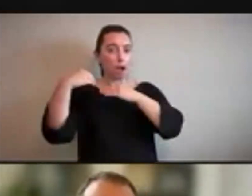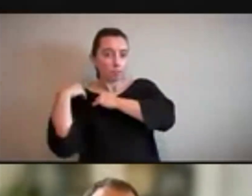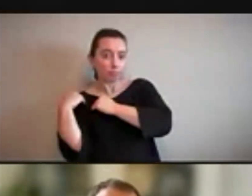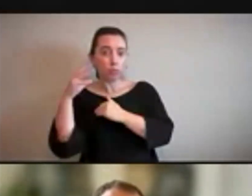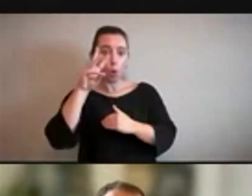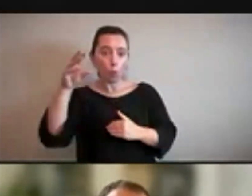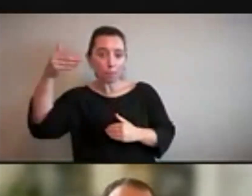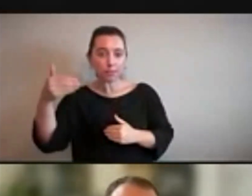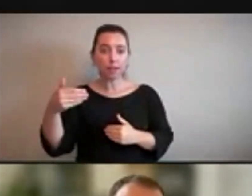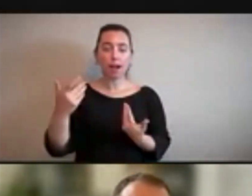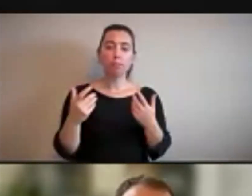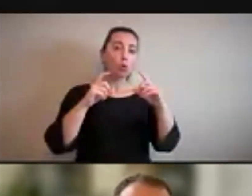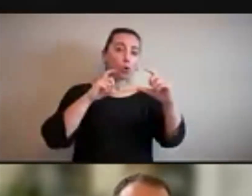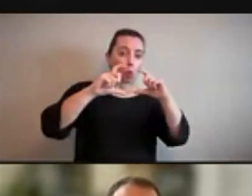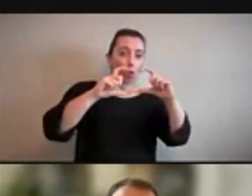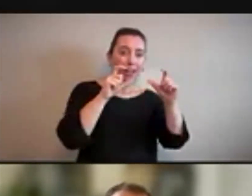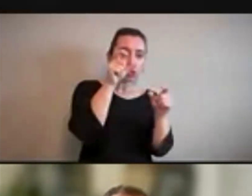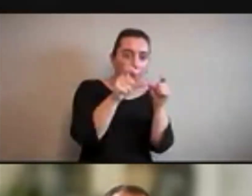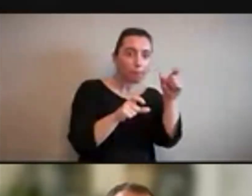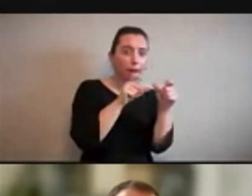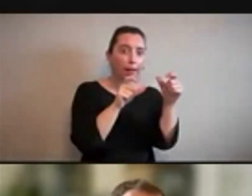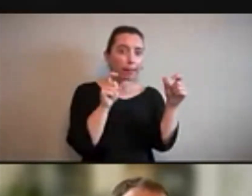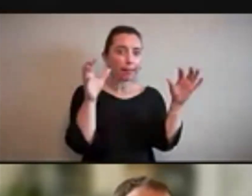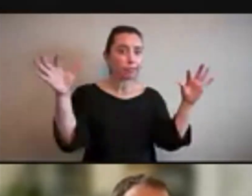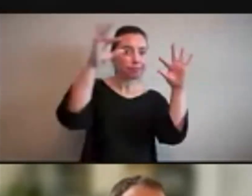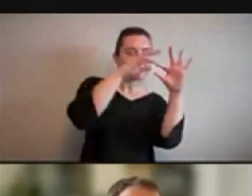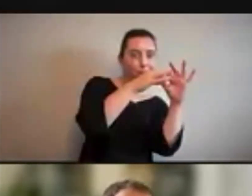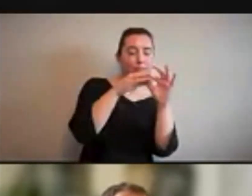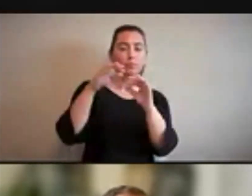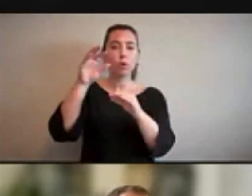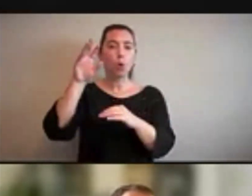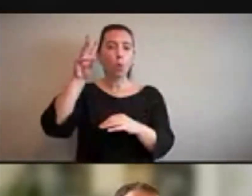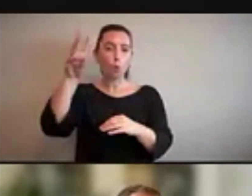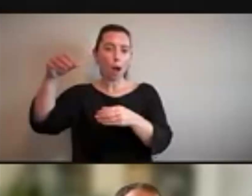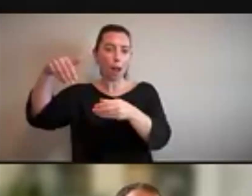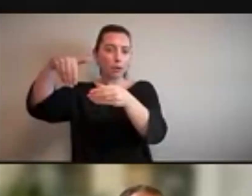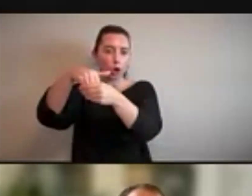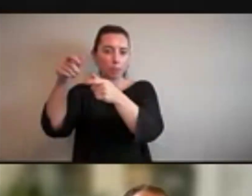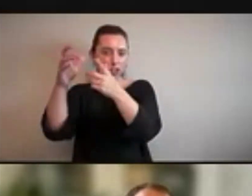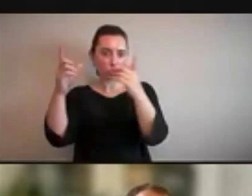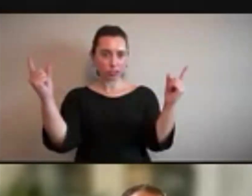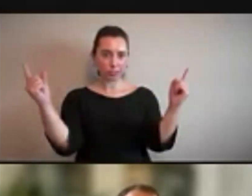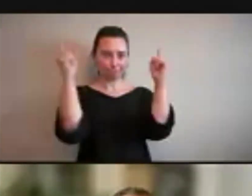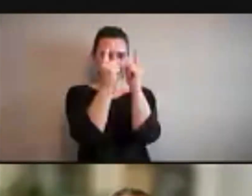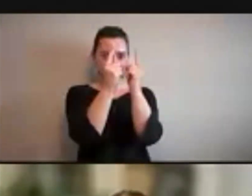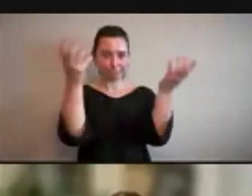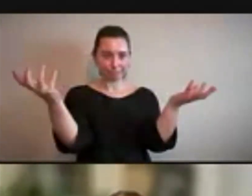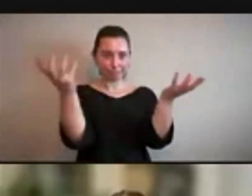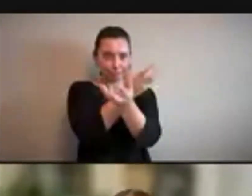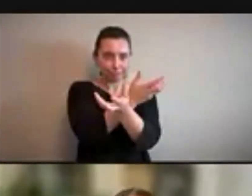communication people are speaking with the web content managers up there, So everybody's speaking with a certain